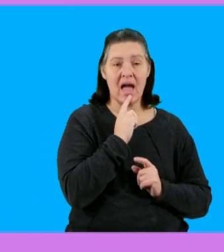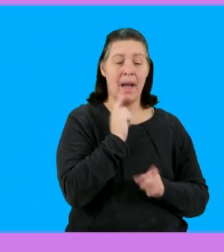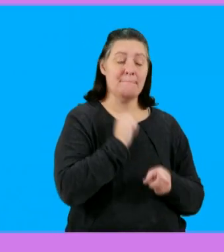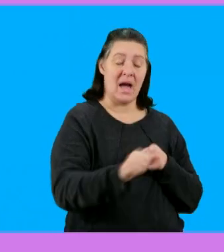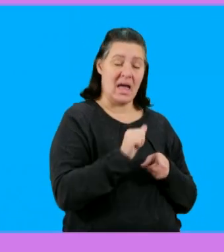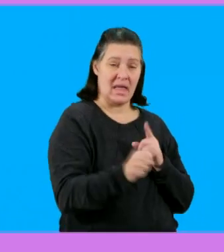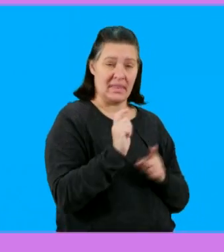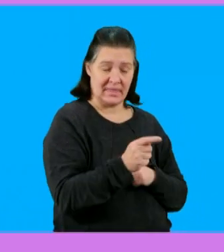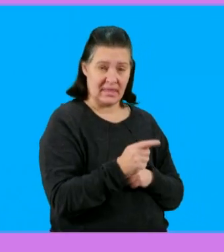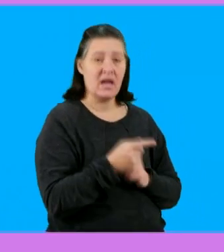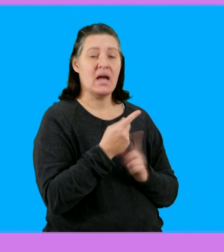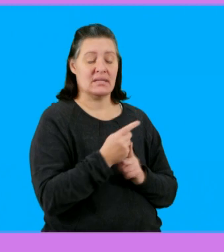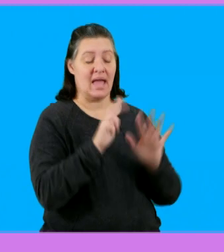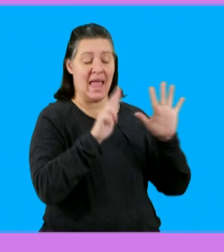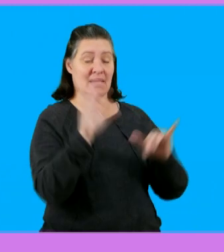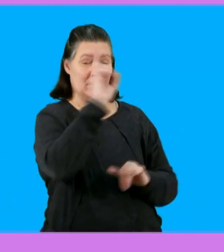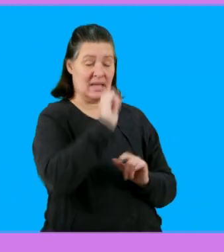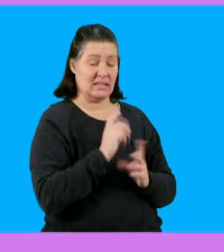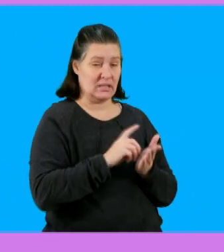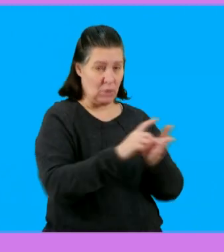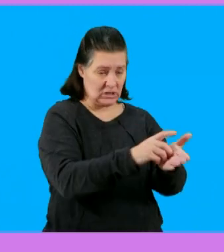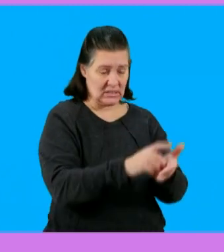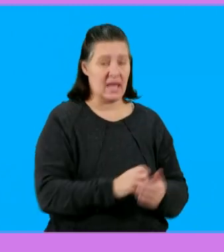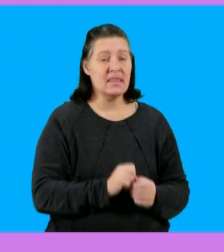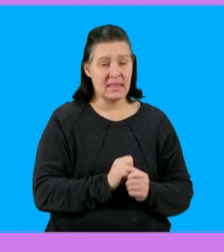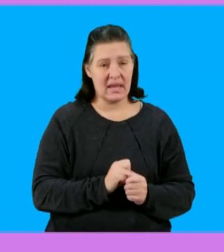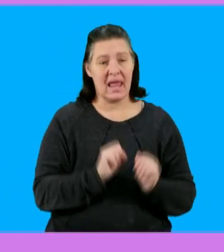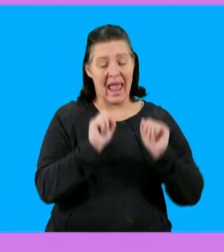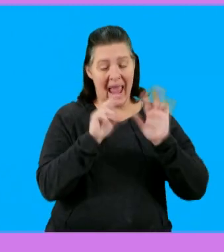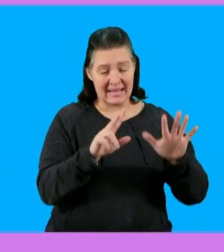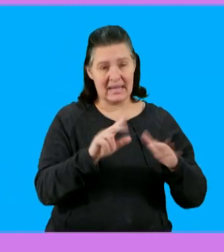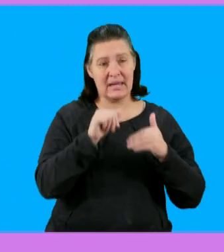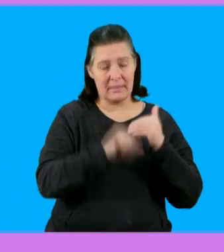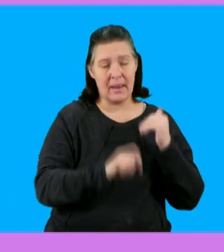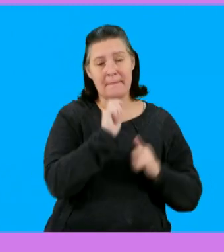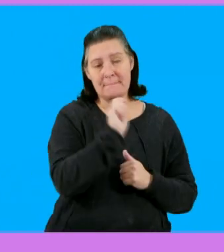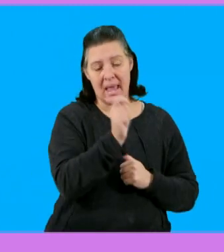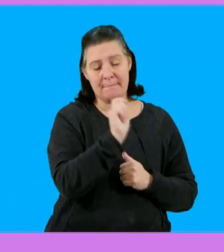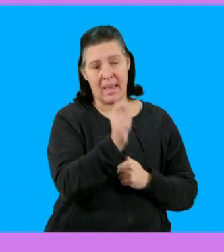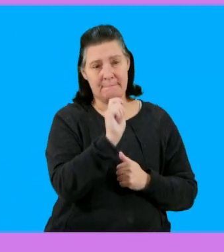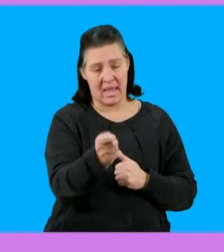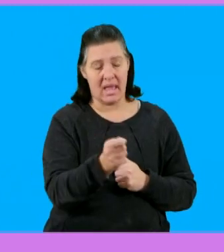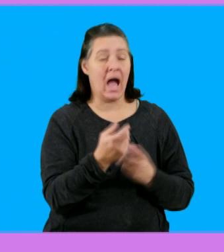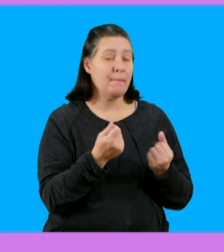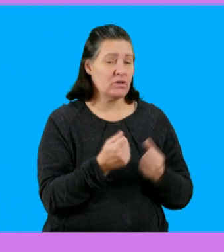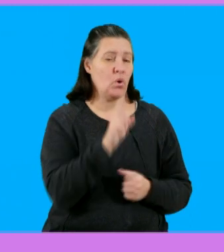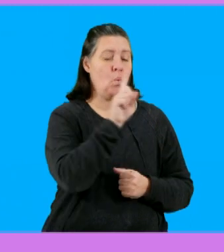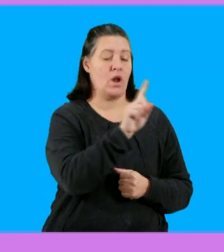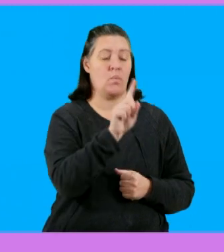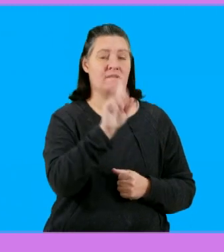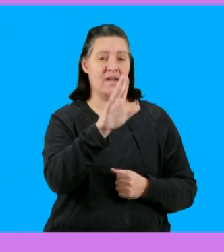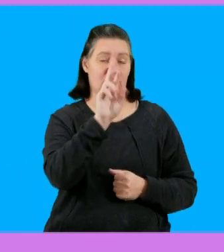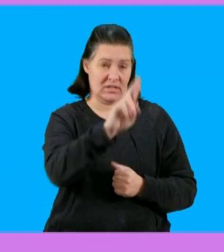purchase agreement is a deposit of 8% with 18 monthly payments or installments of 115